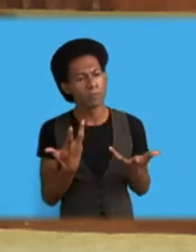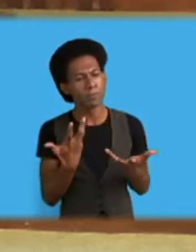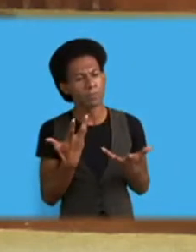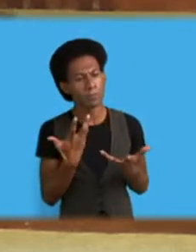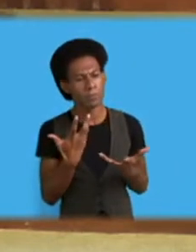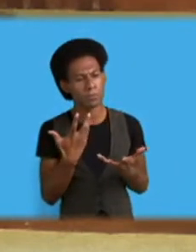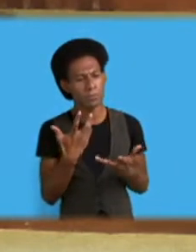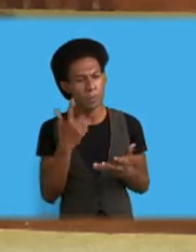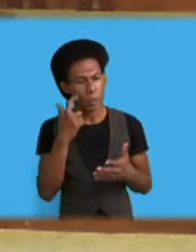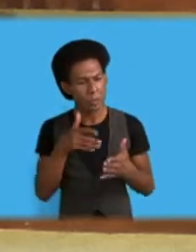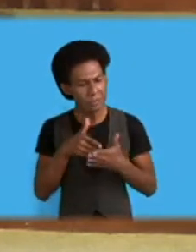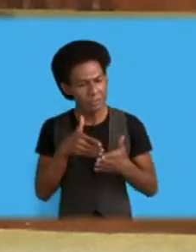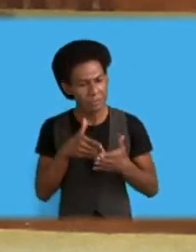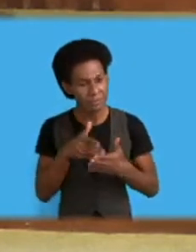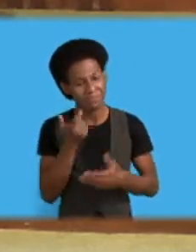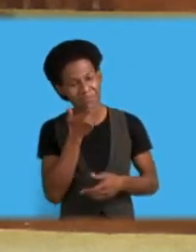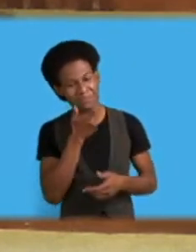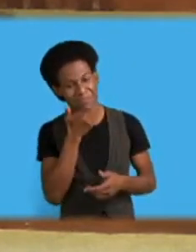program.